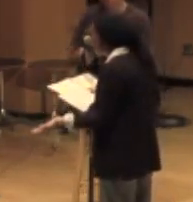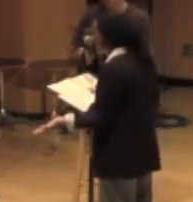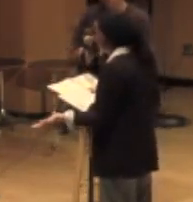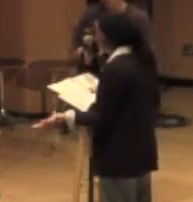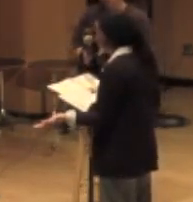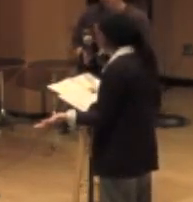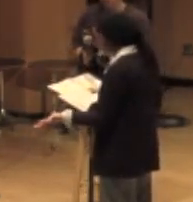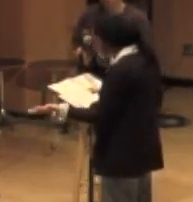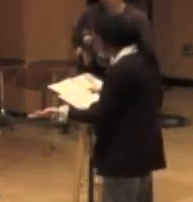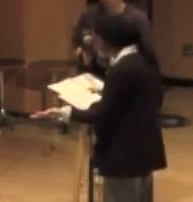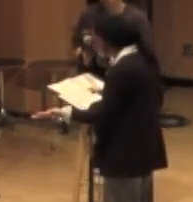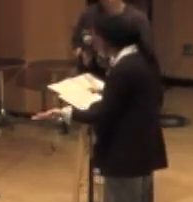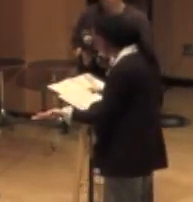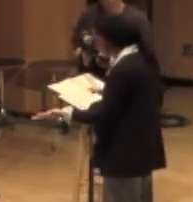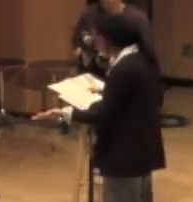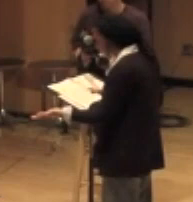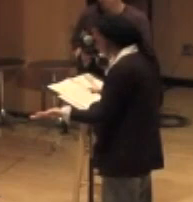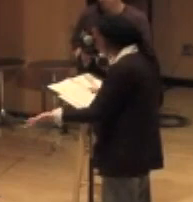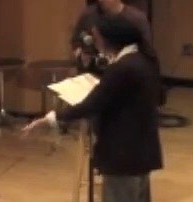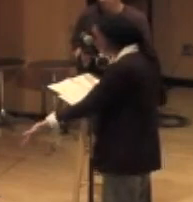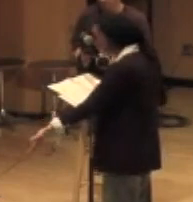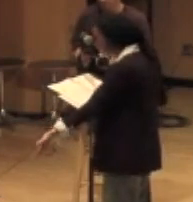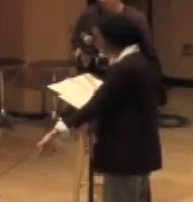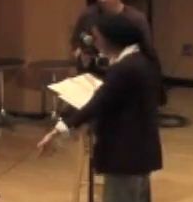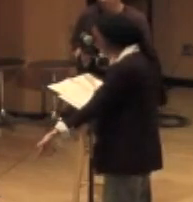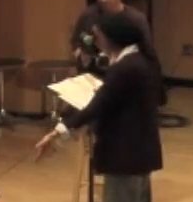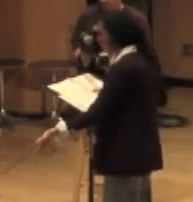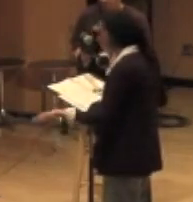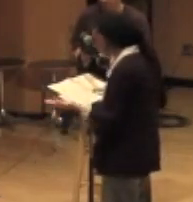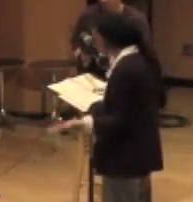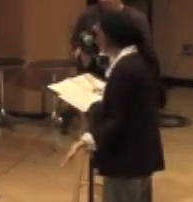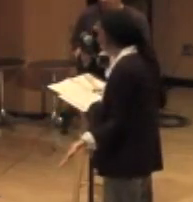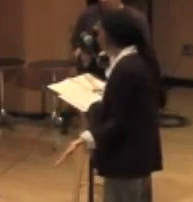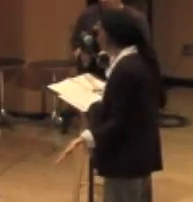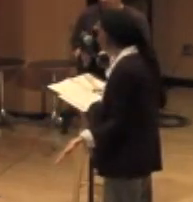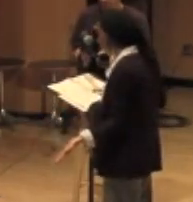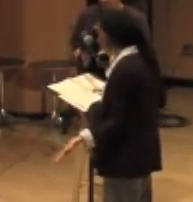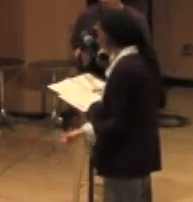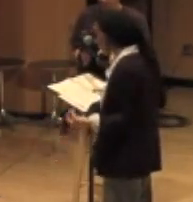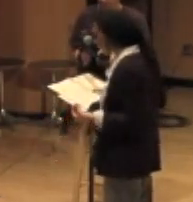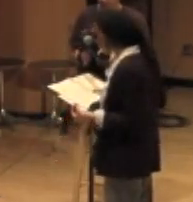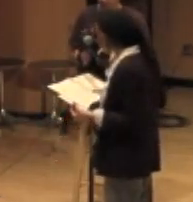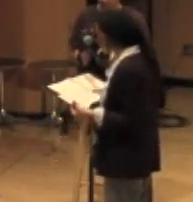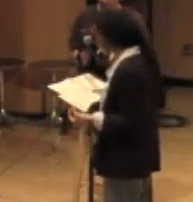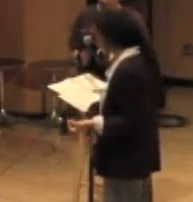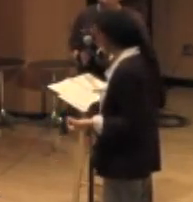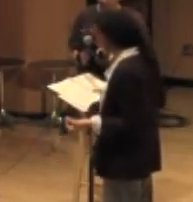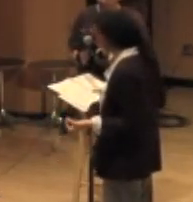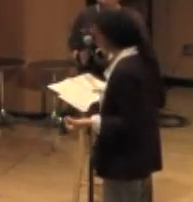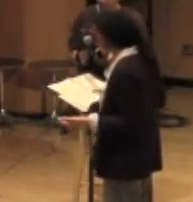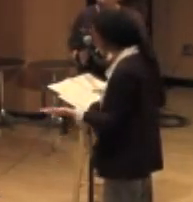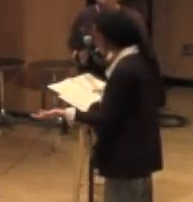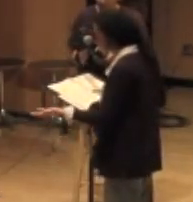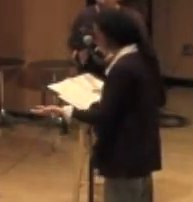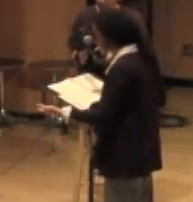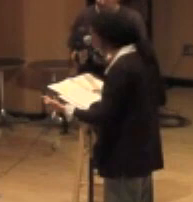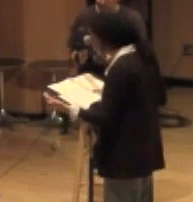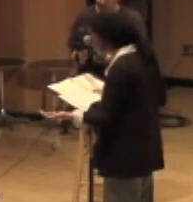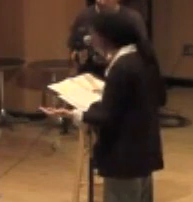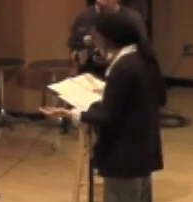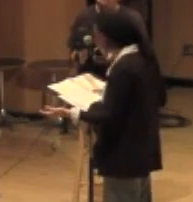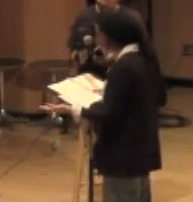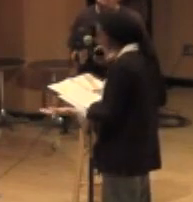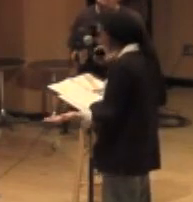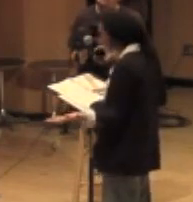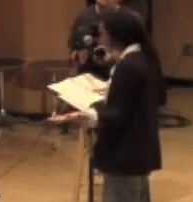he gets bored being with me because when we lived in the city he wanted to move out of the city and now that we've done that found ourselves a